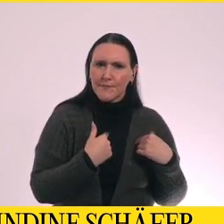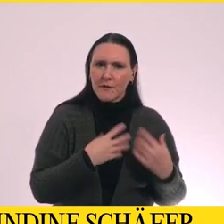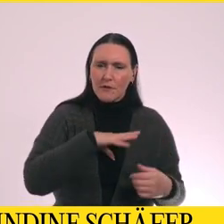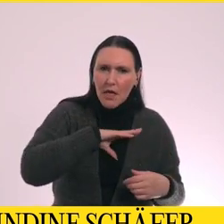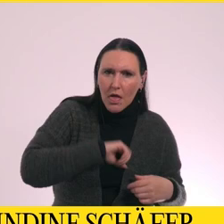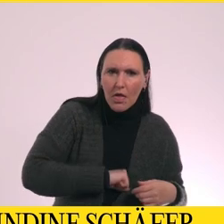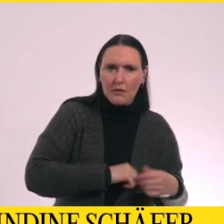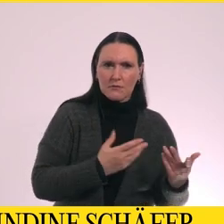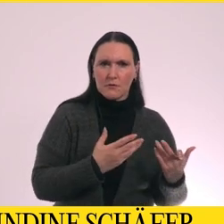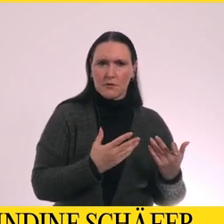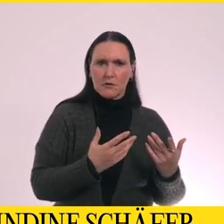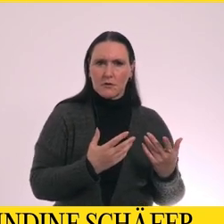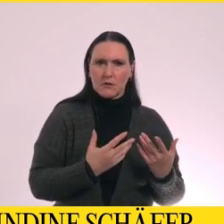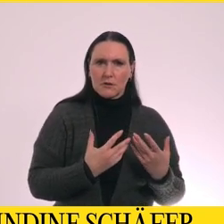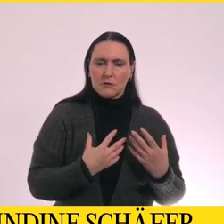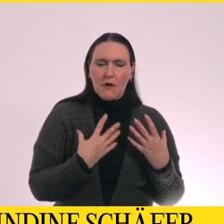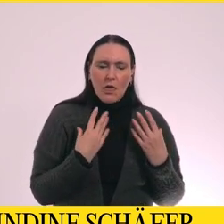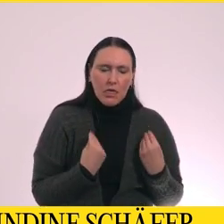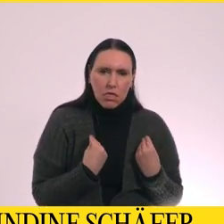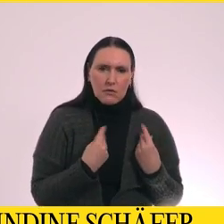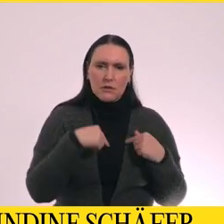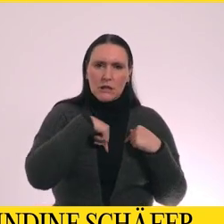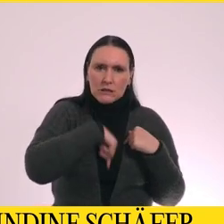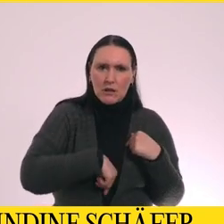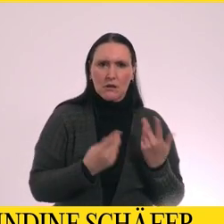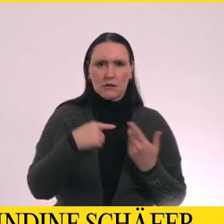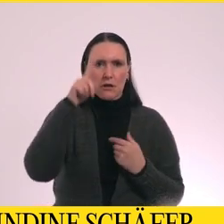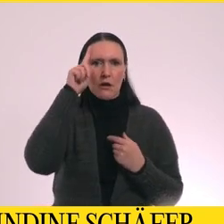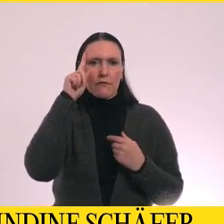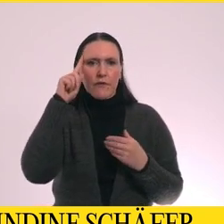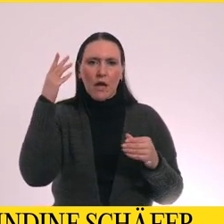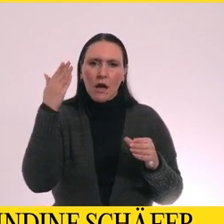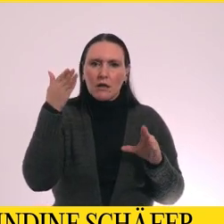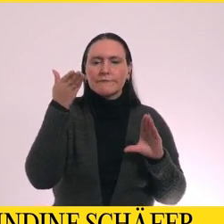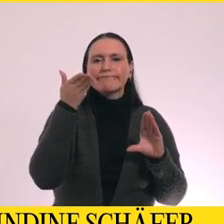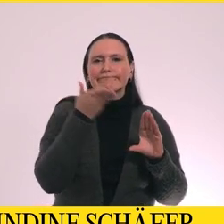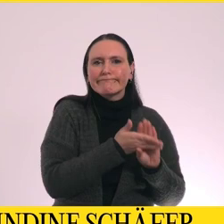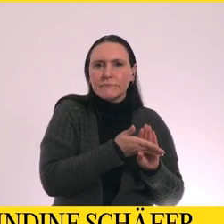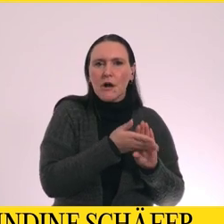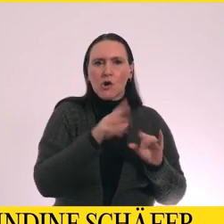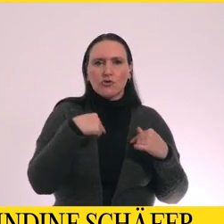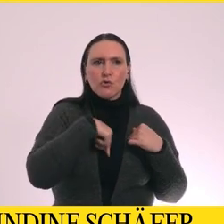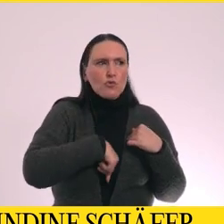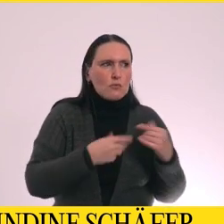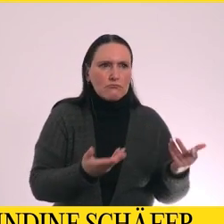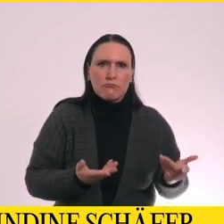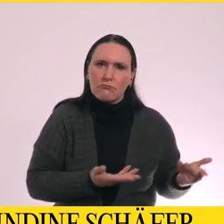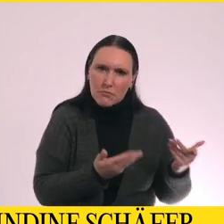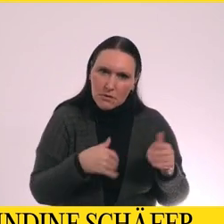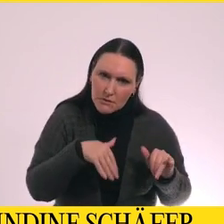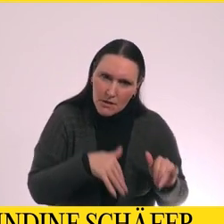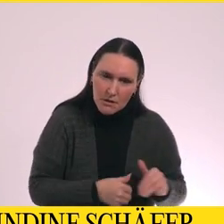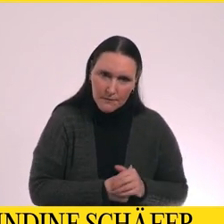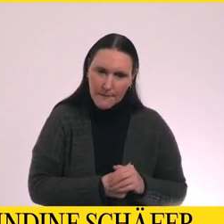like exhaustion inside very normative system, because power